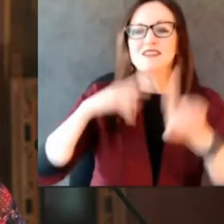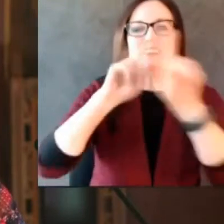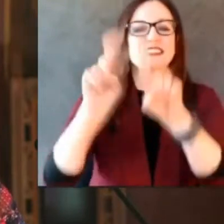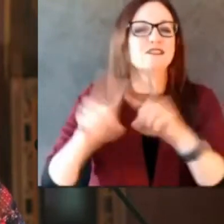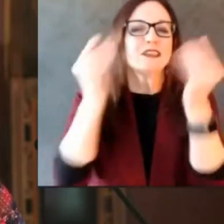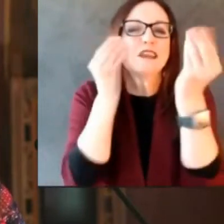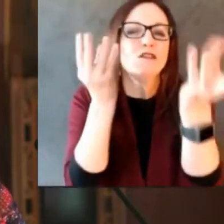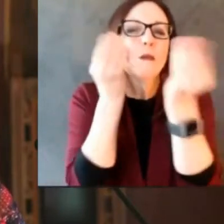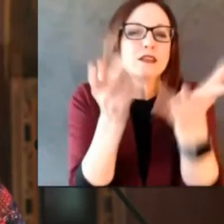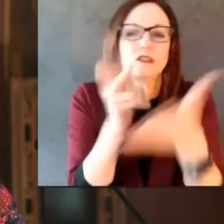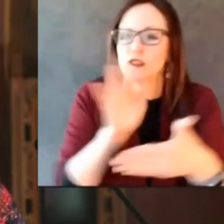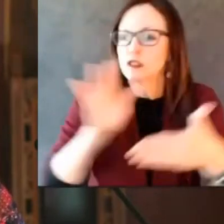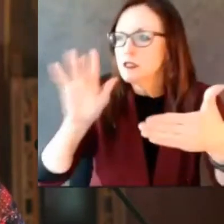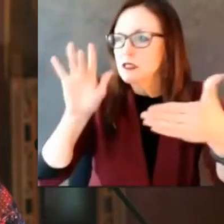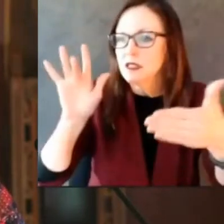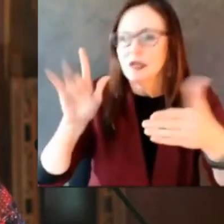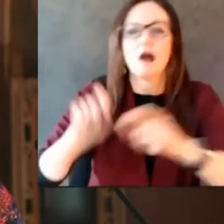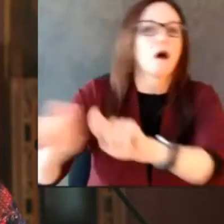appointment at